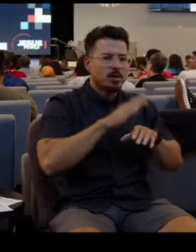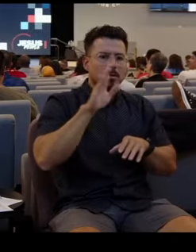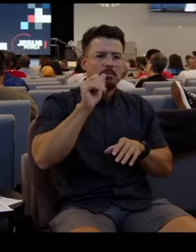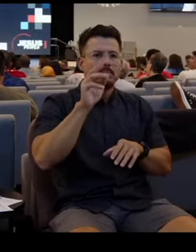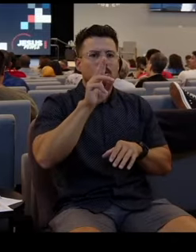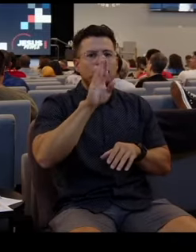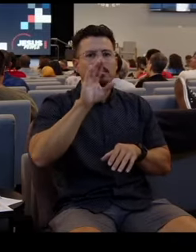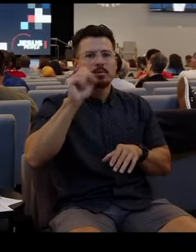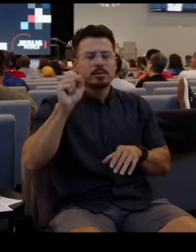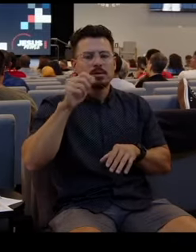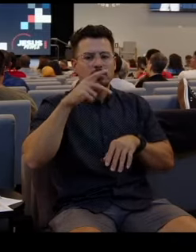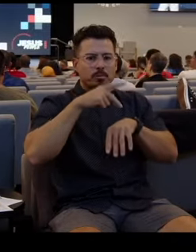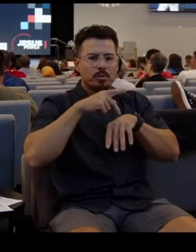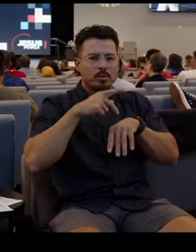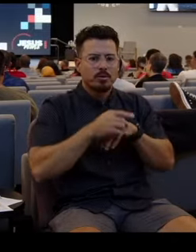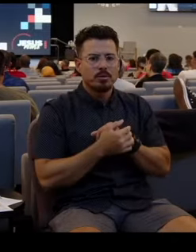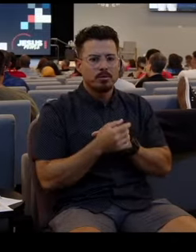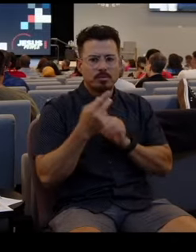sent them out.